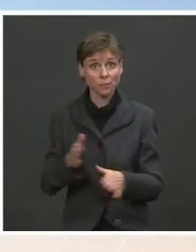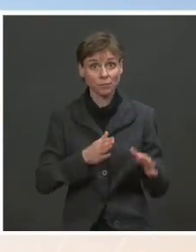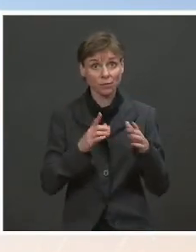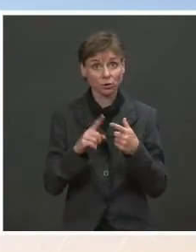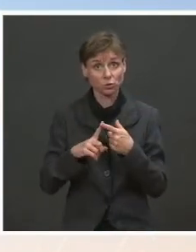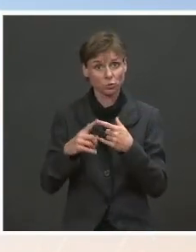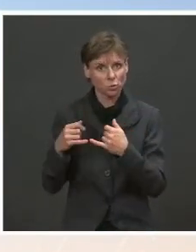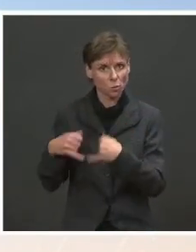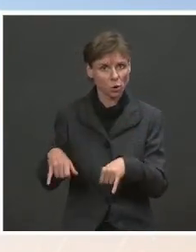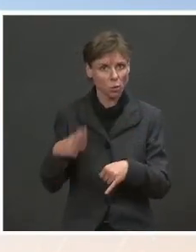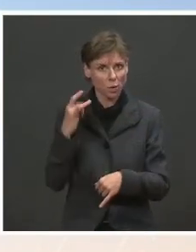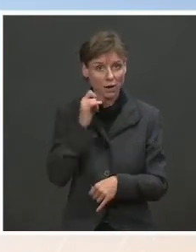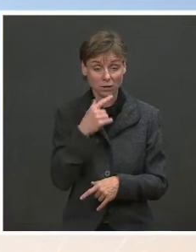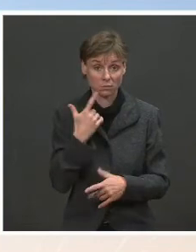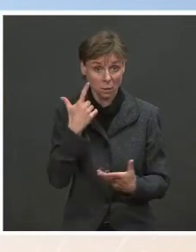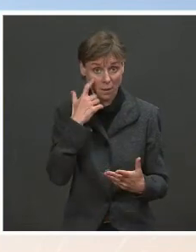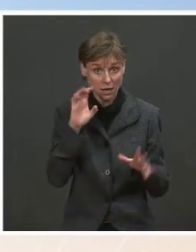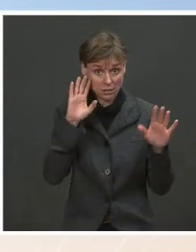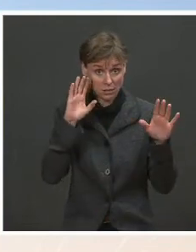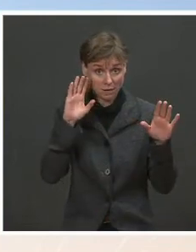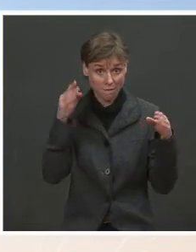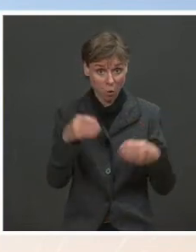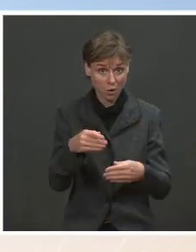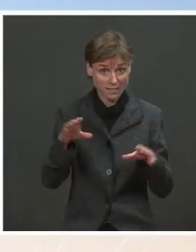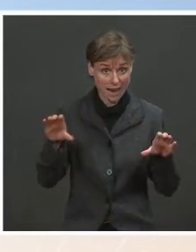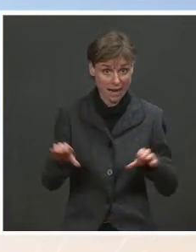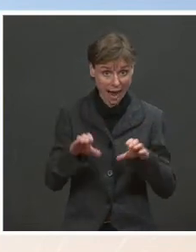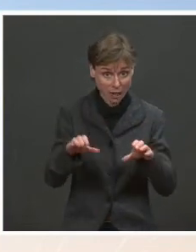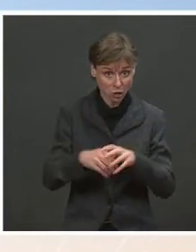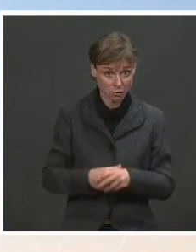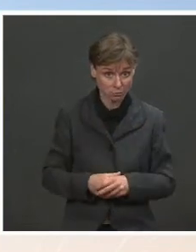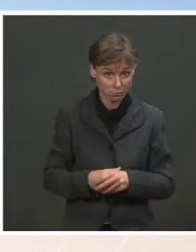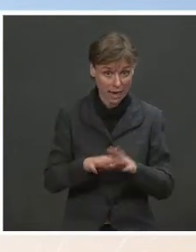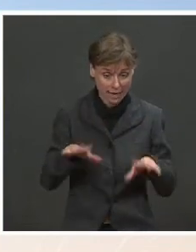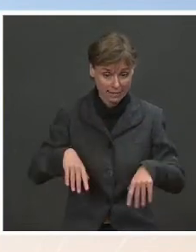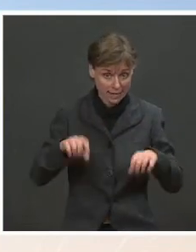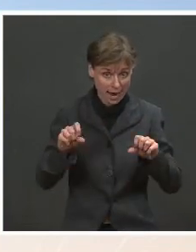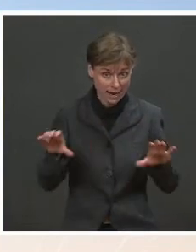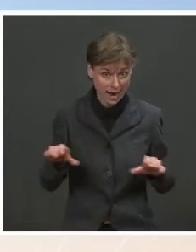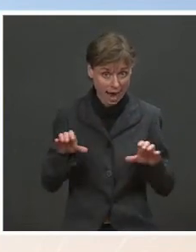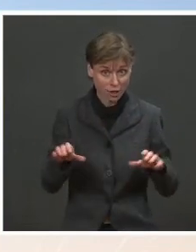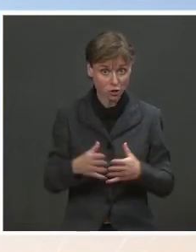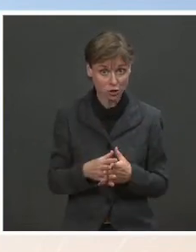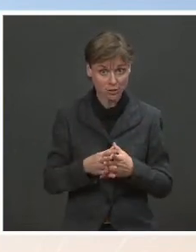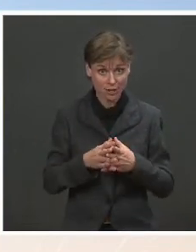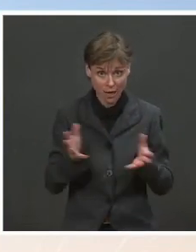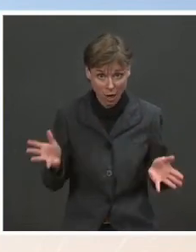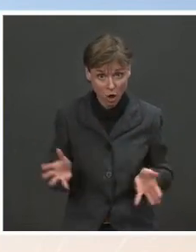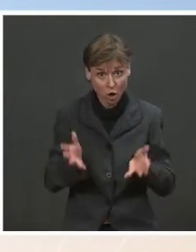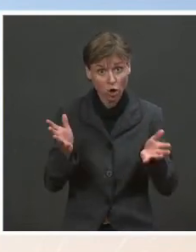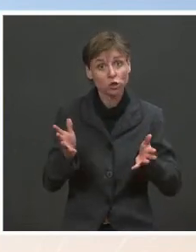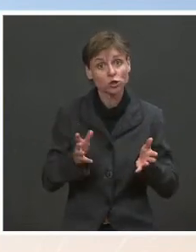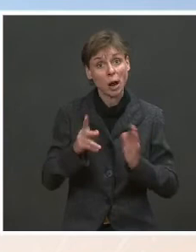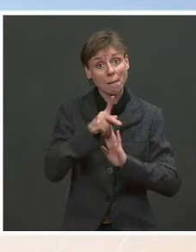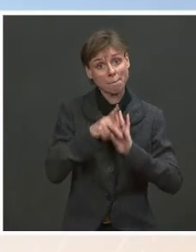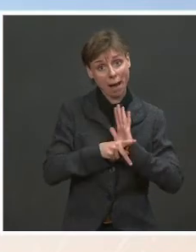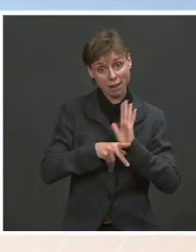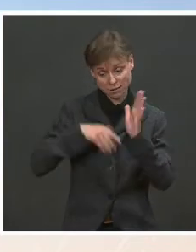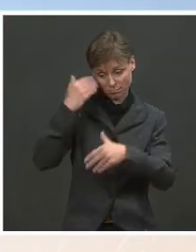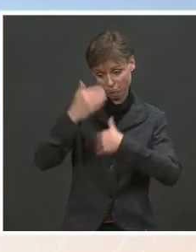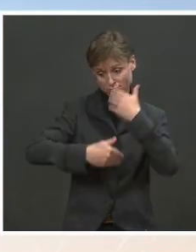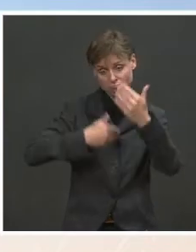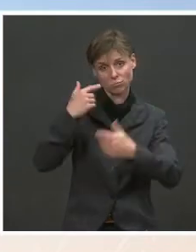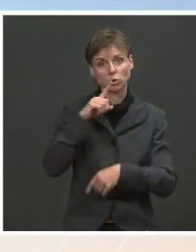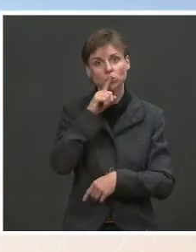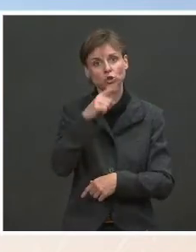is on action and taking actions and moving forward policies to ensure we are